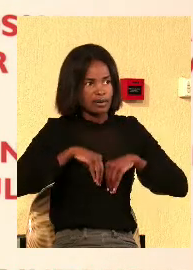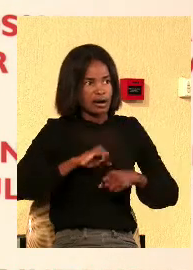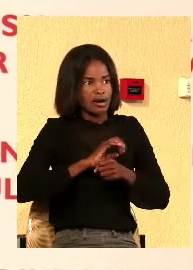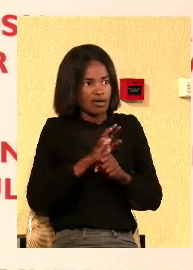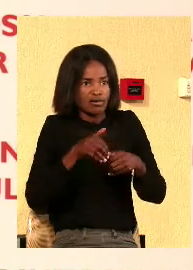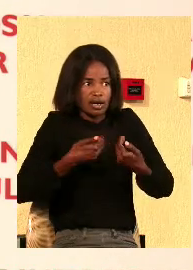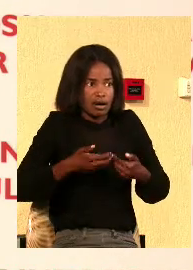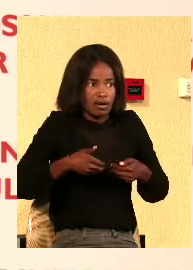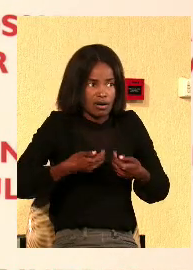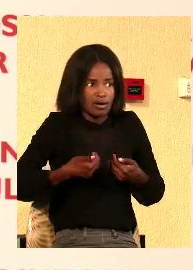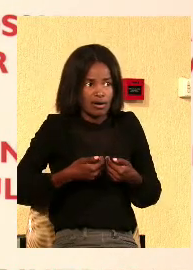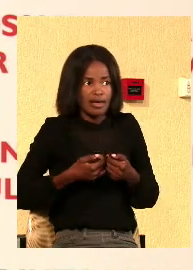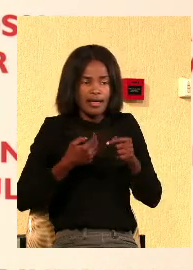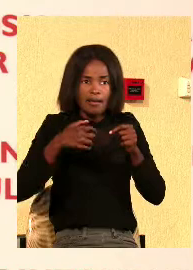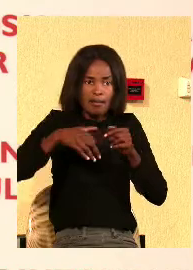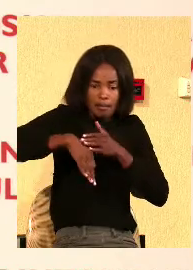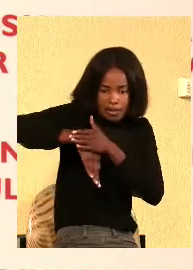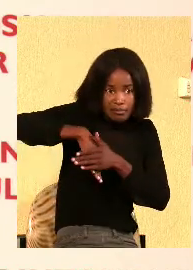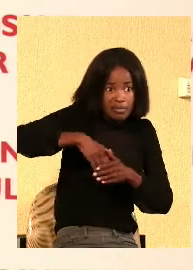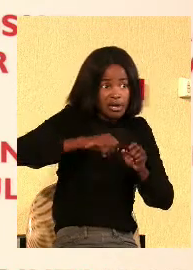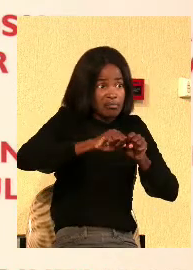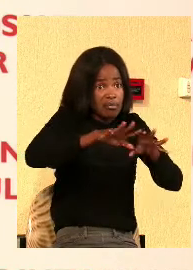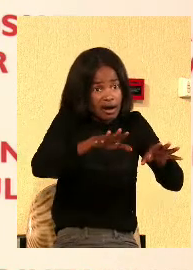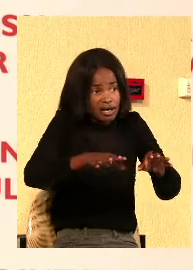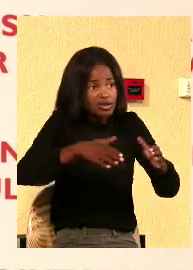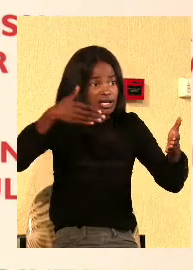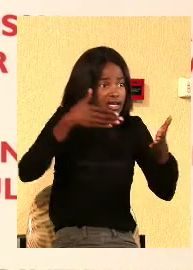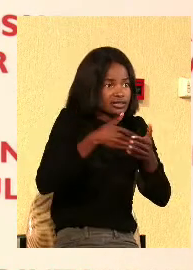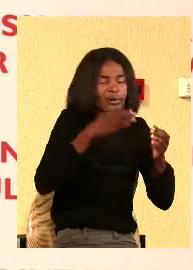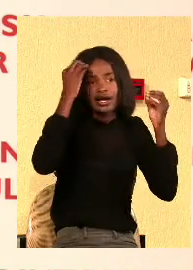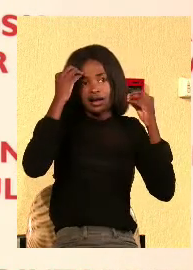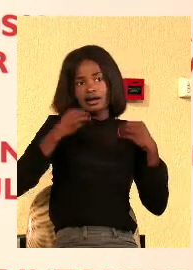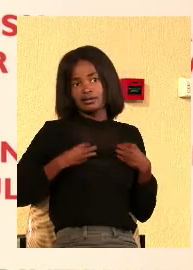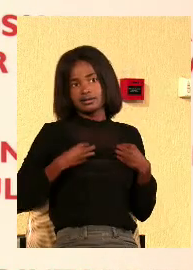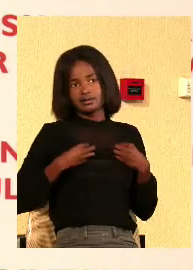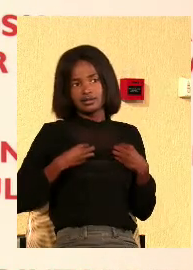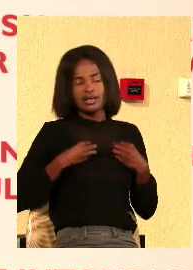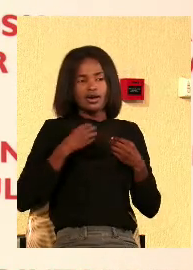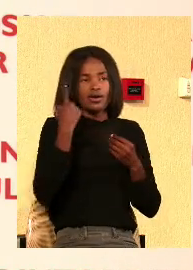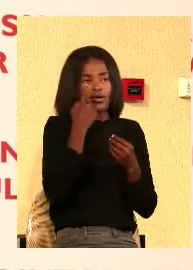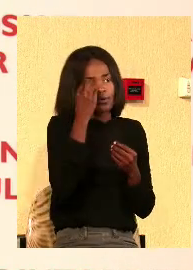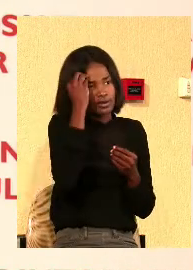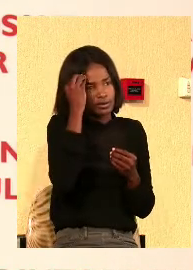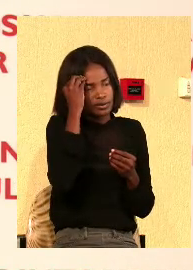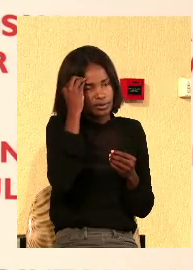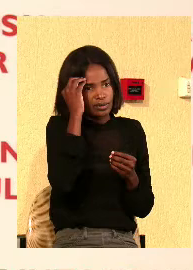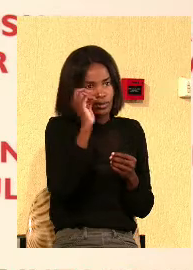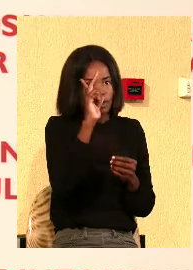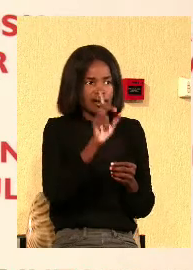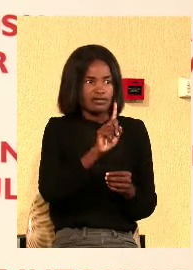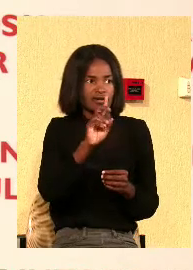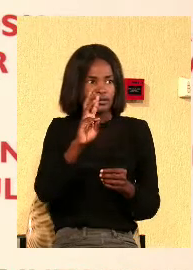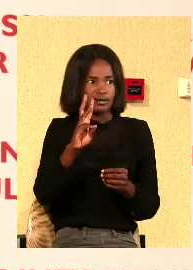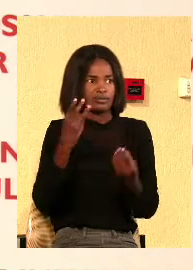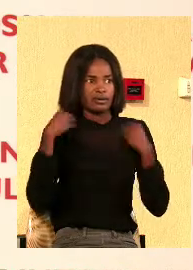play it ourselves here in Namibia, we're not sure. We only know the little bit that we have covered so far. So all